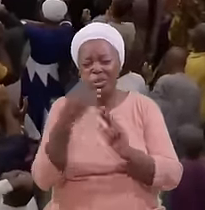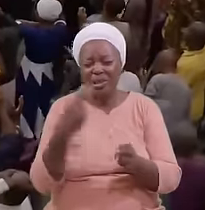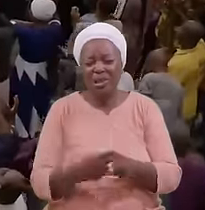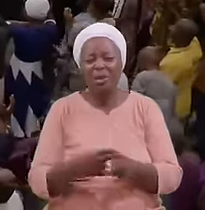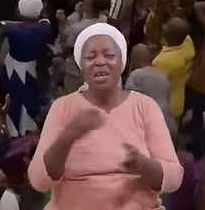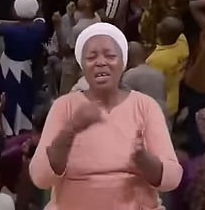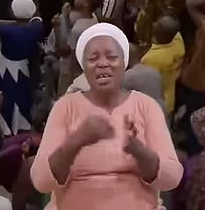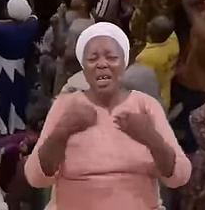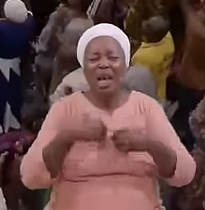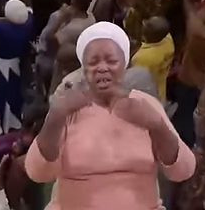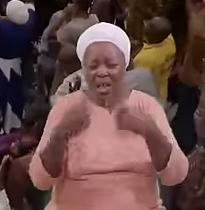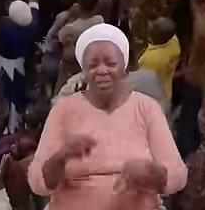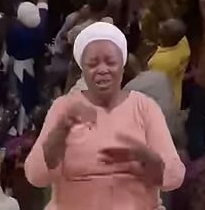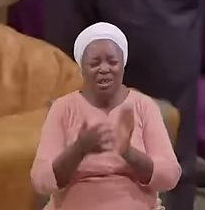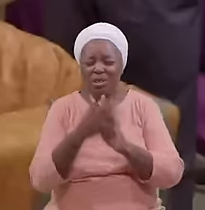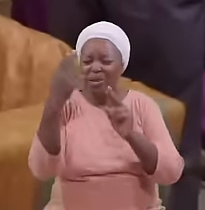done. It is